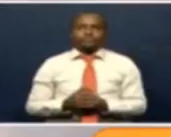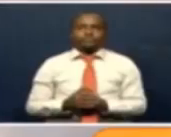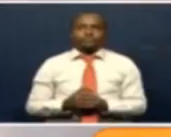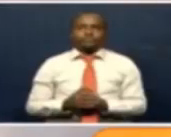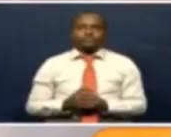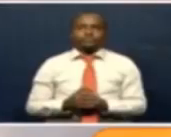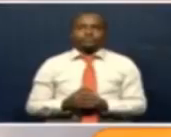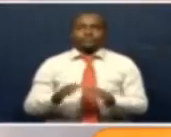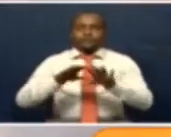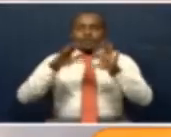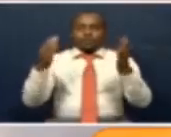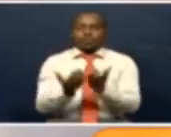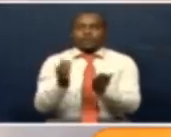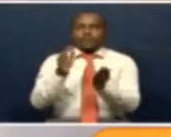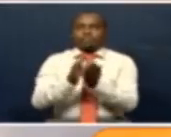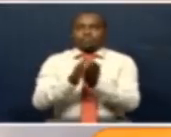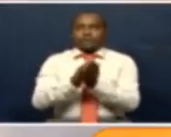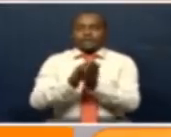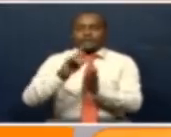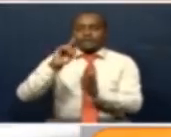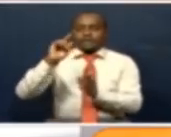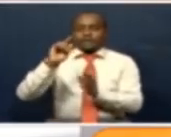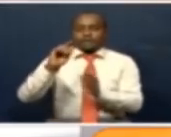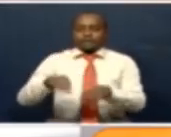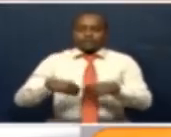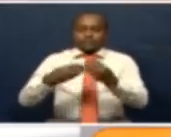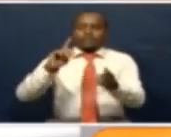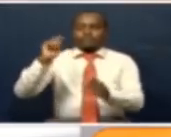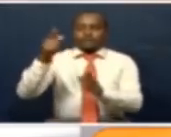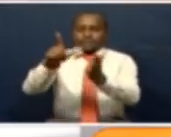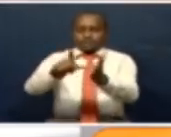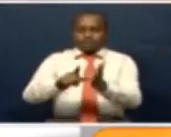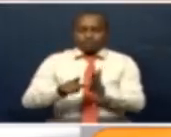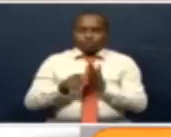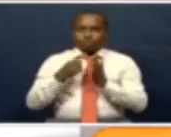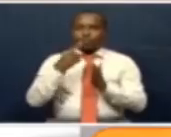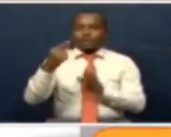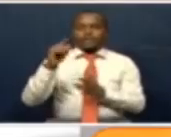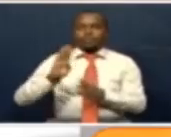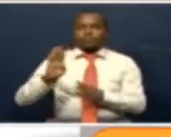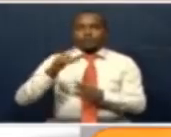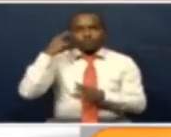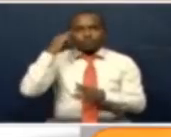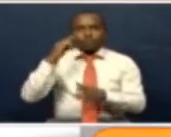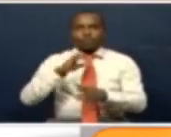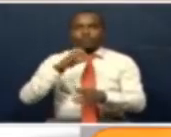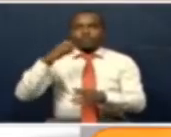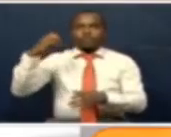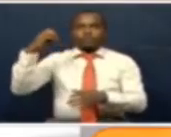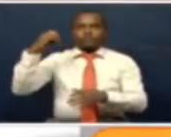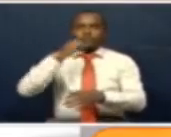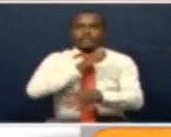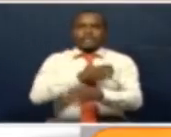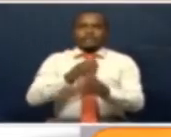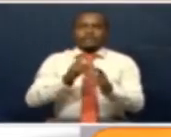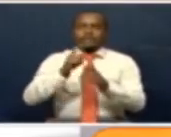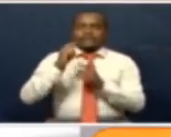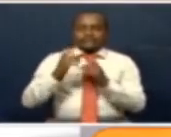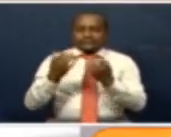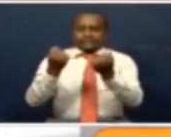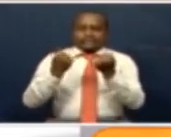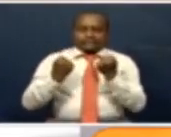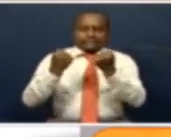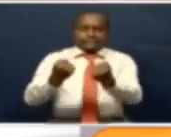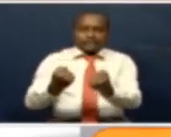The World Bank has given Kenya a 100 billion shilling concessional loan for energy, transport and water infrastructure projects for